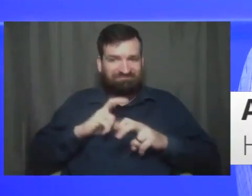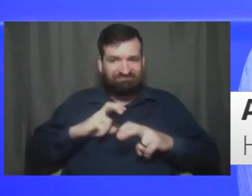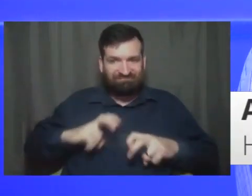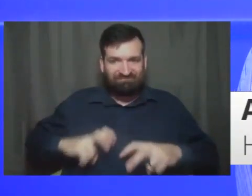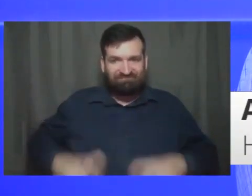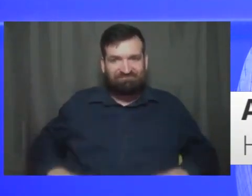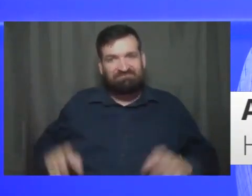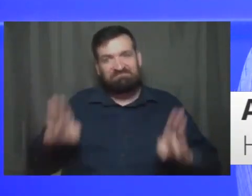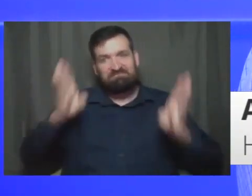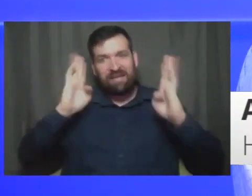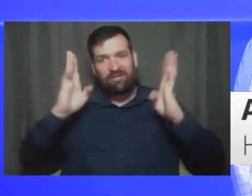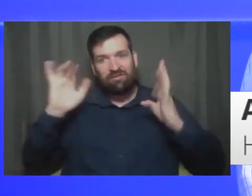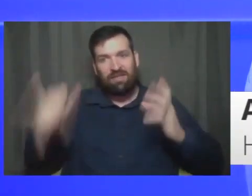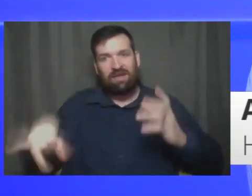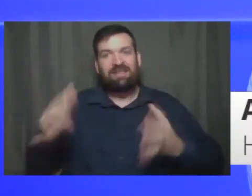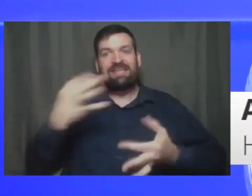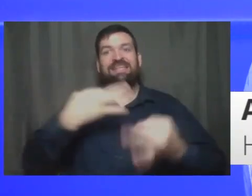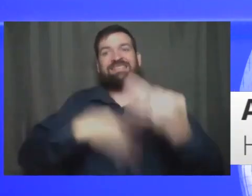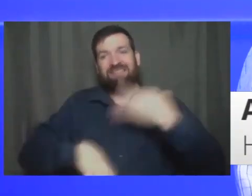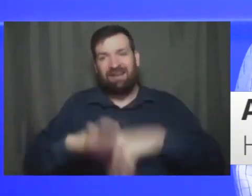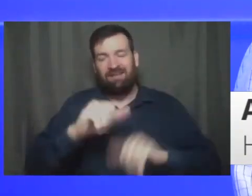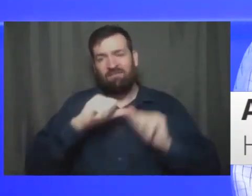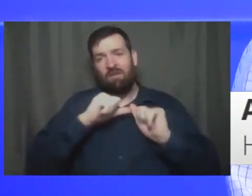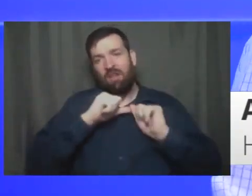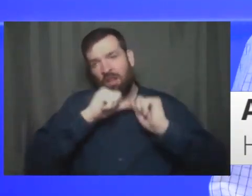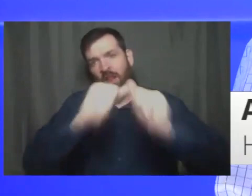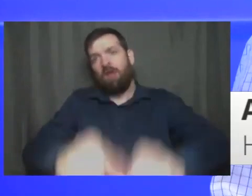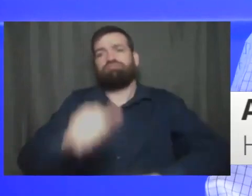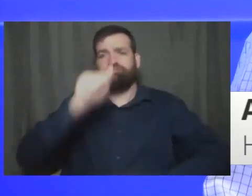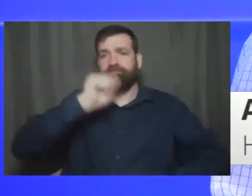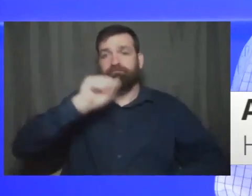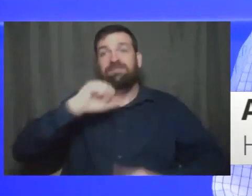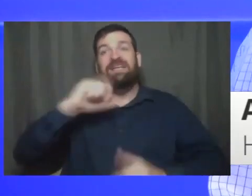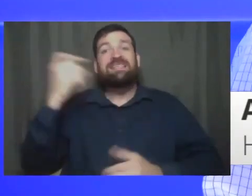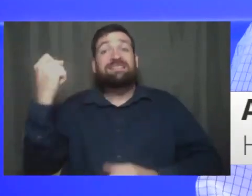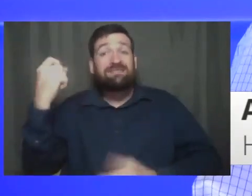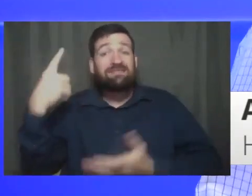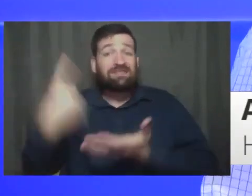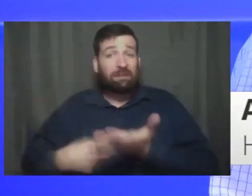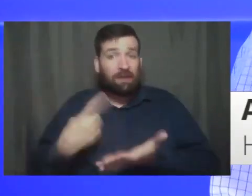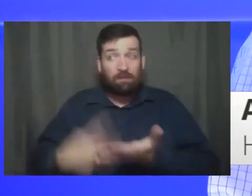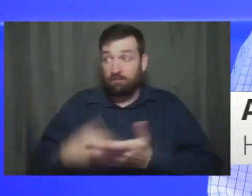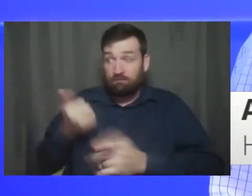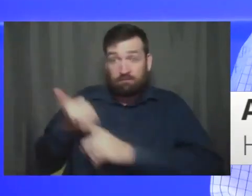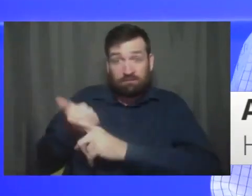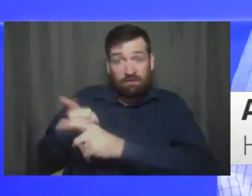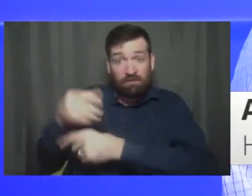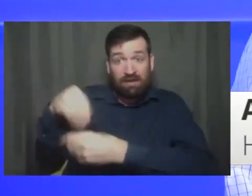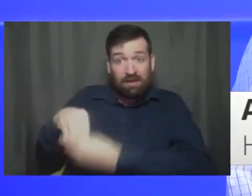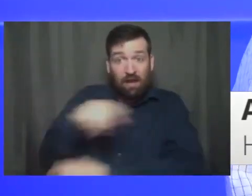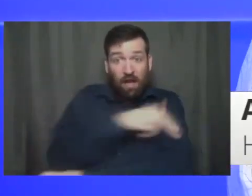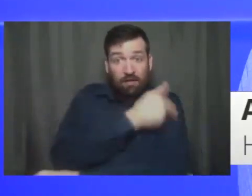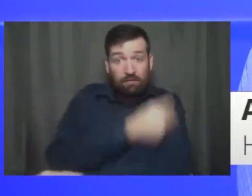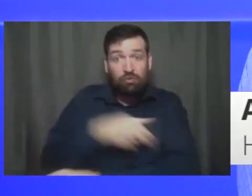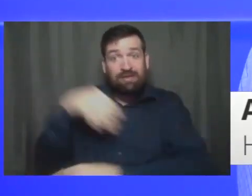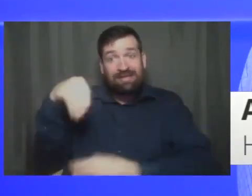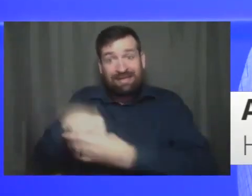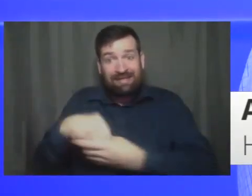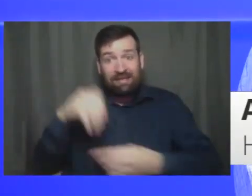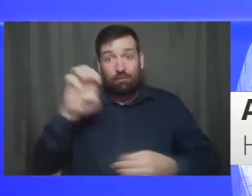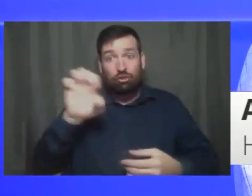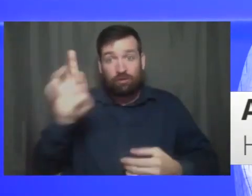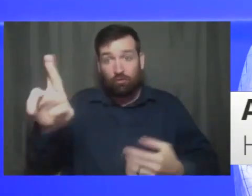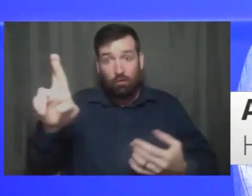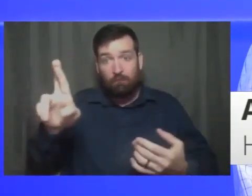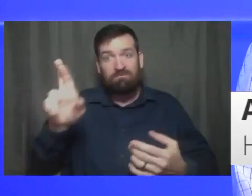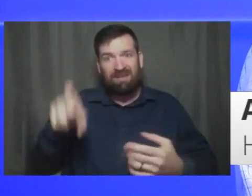just press on and press on. Now, of course, sometimes we need to press on. So, right, if you're in a hospital and you're in an emergency room, you have to do your